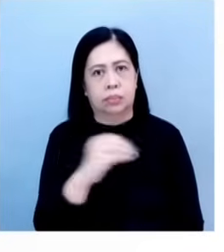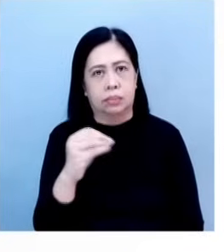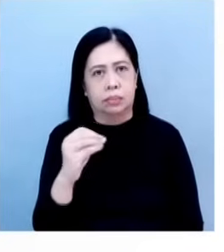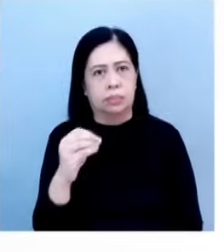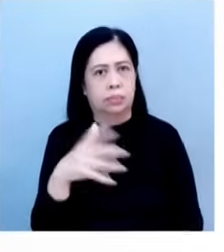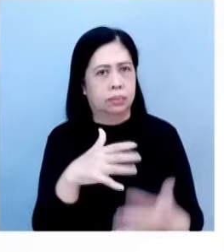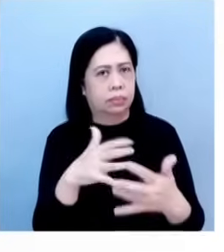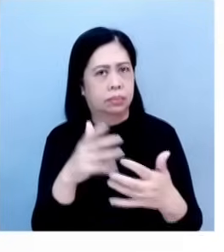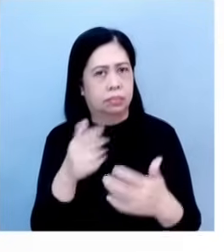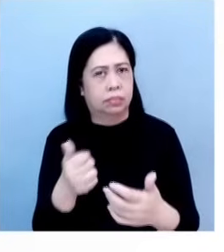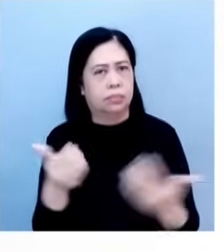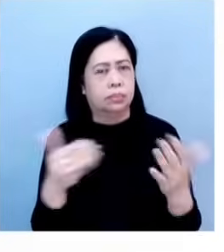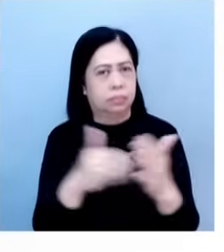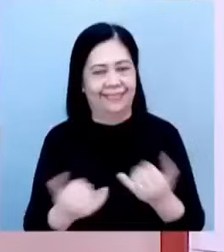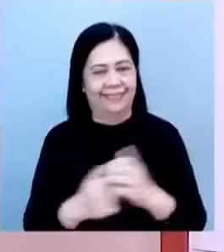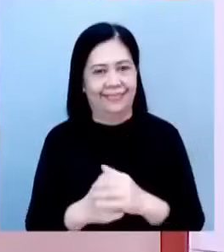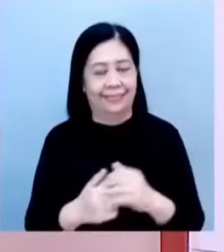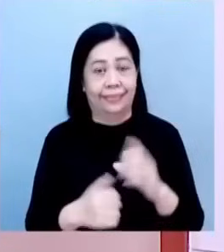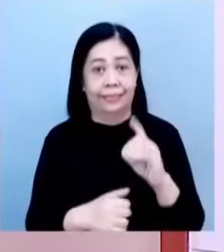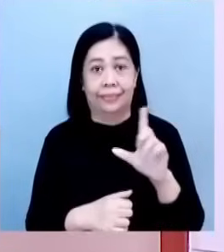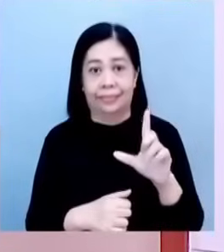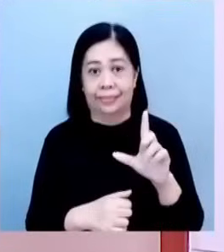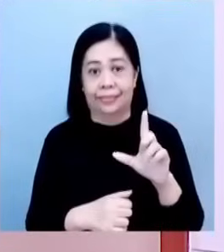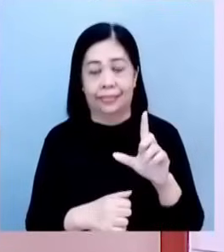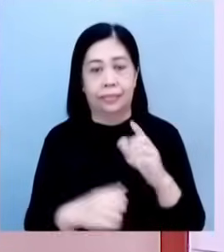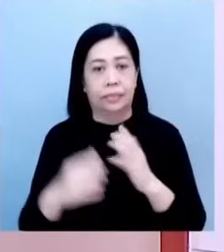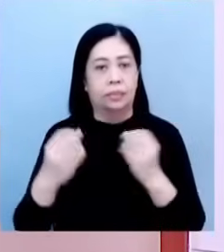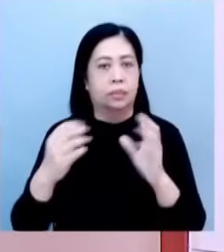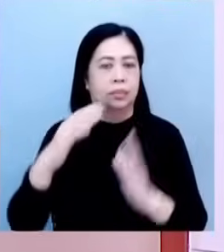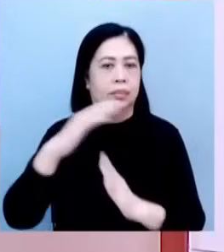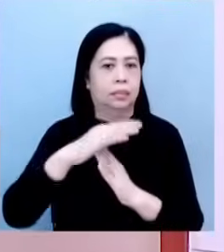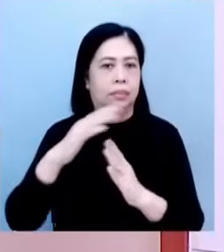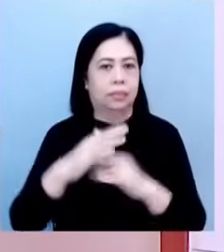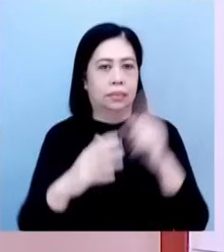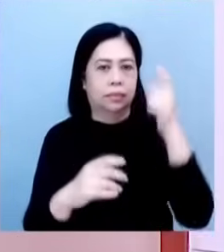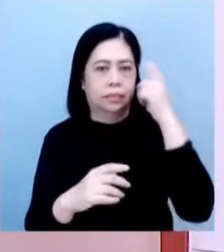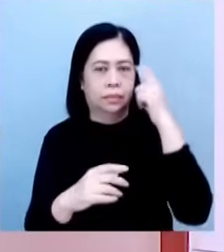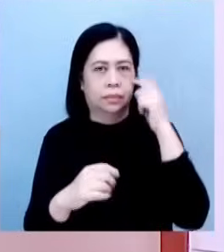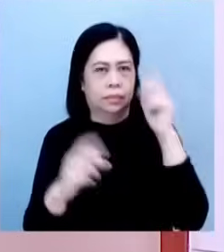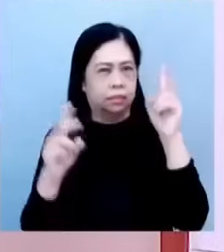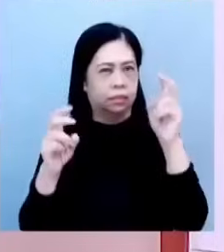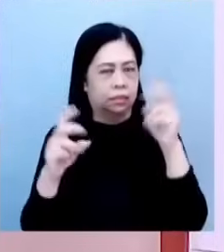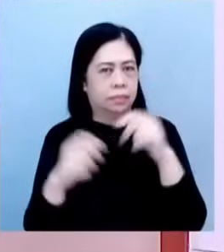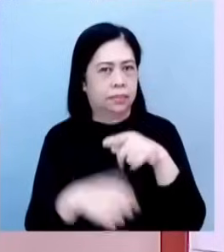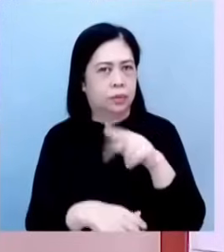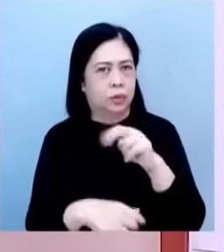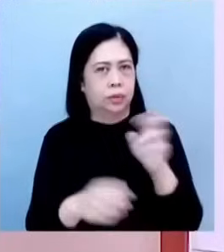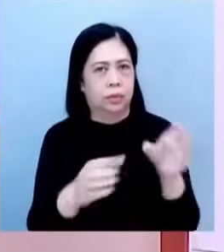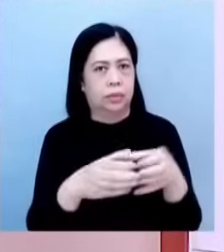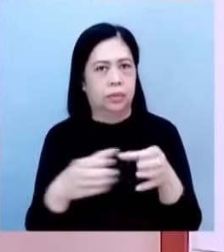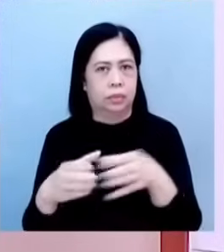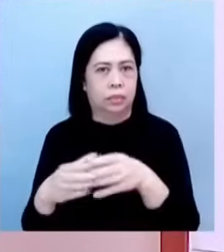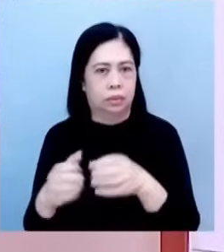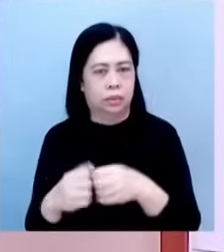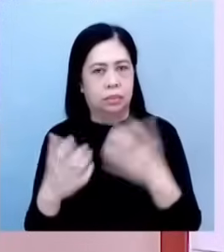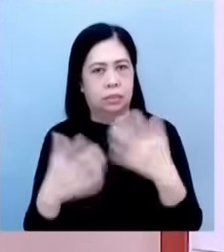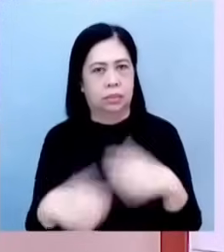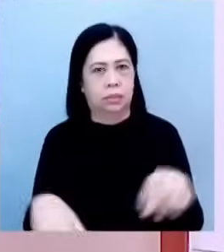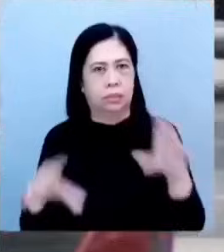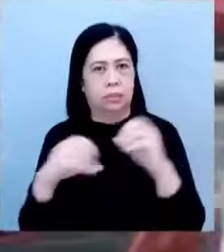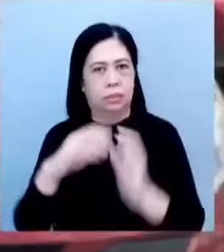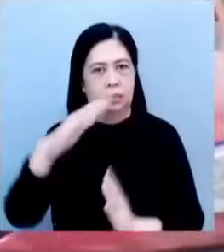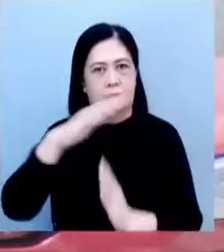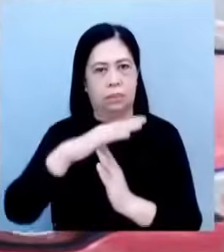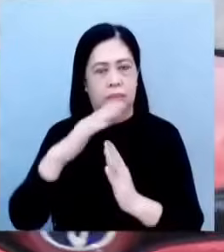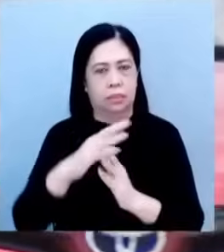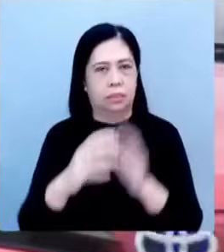po itong muli. The deadline for the government's controversial PUV consolidation comes to an end with